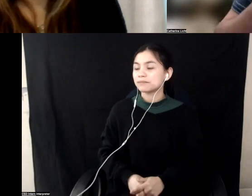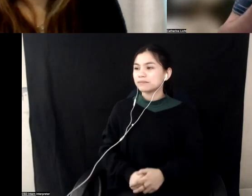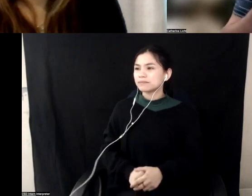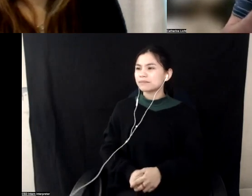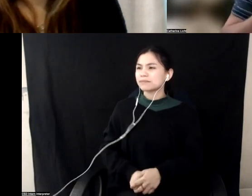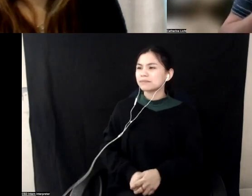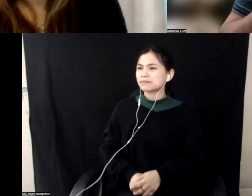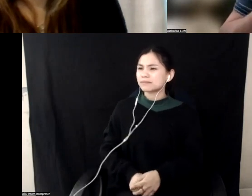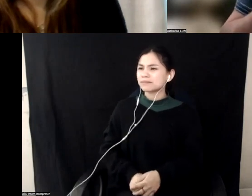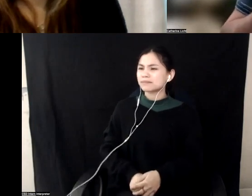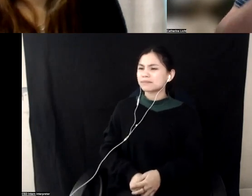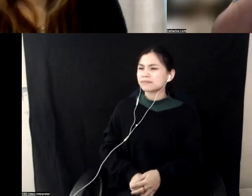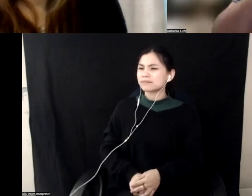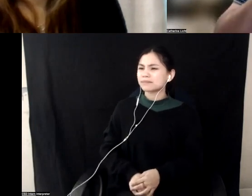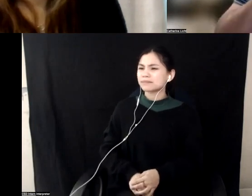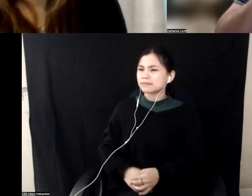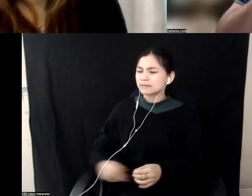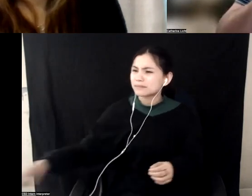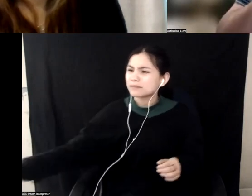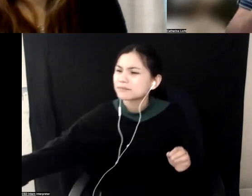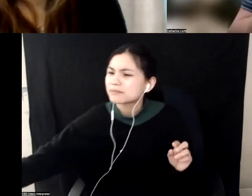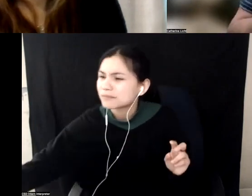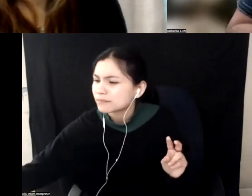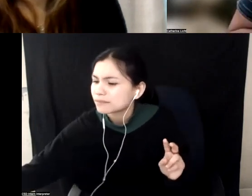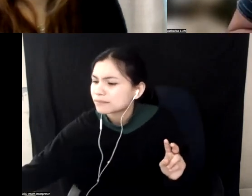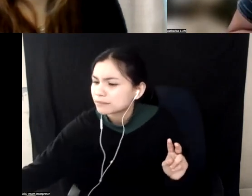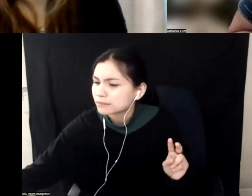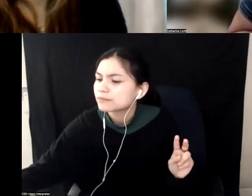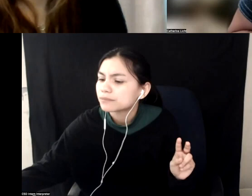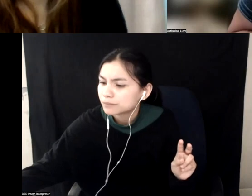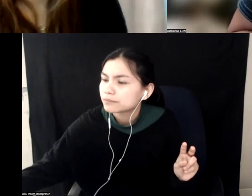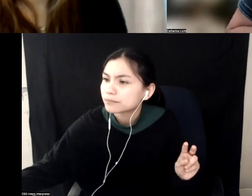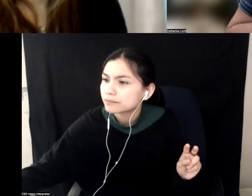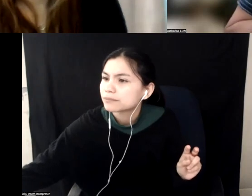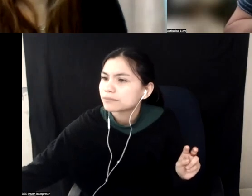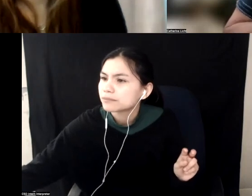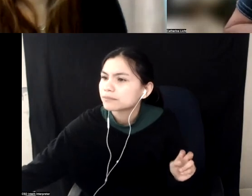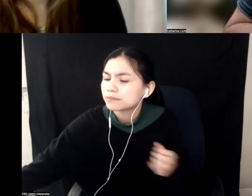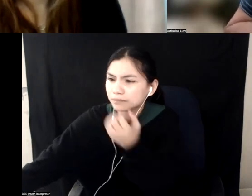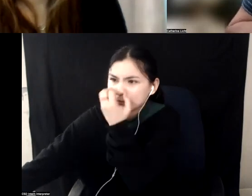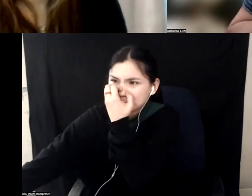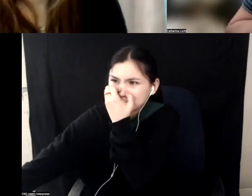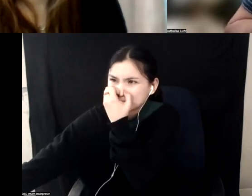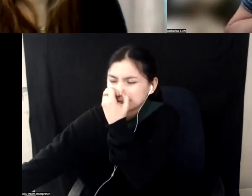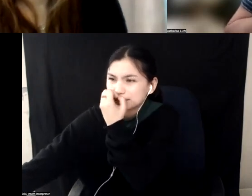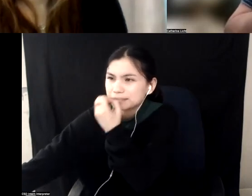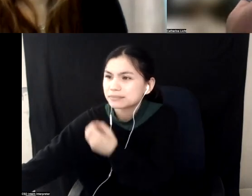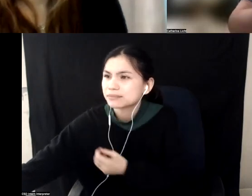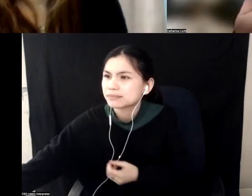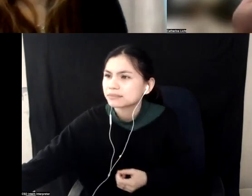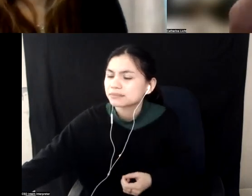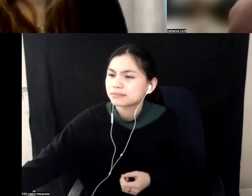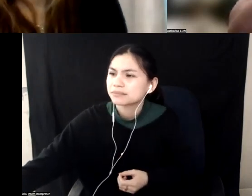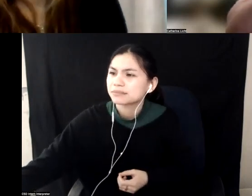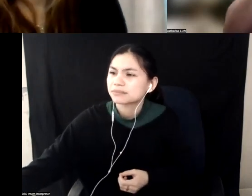There are three questions in the Q&A section. The first question is, how can